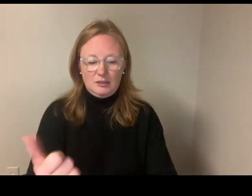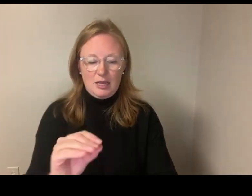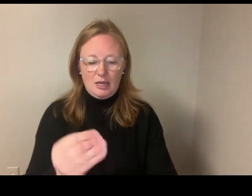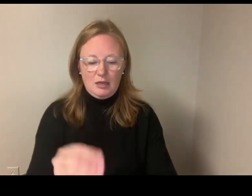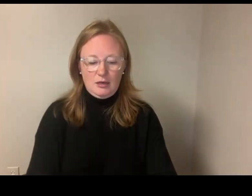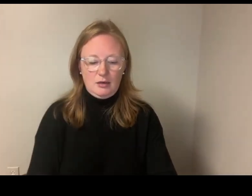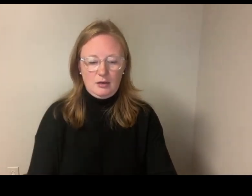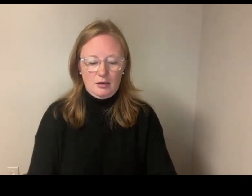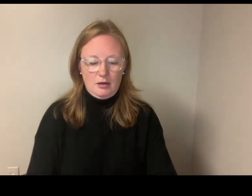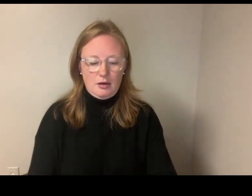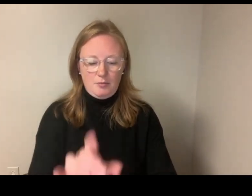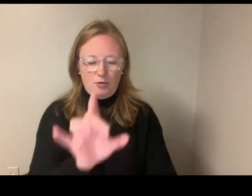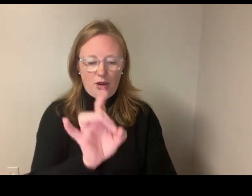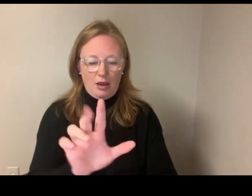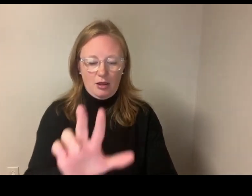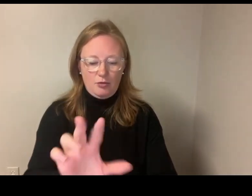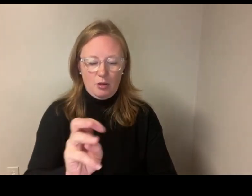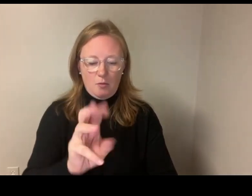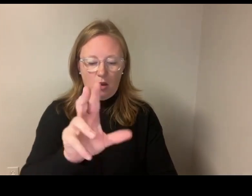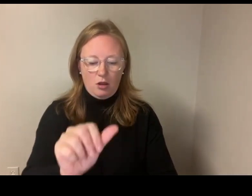number 83. Mr. Barka.